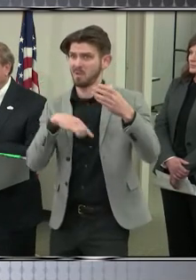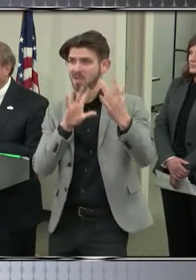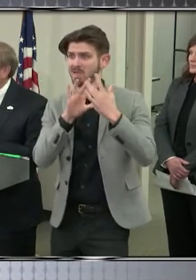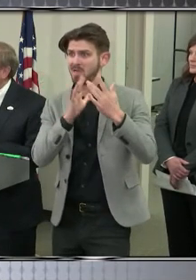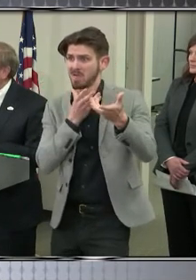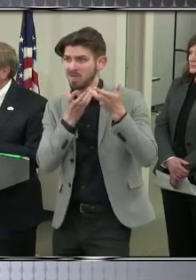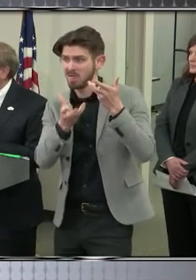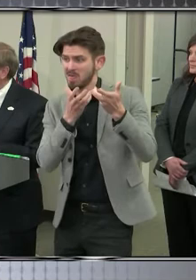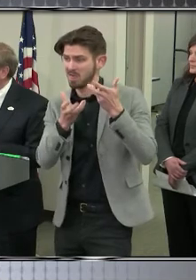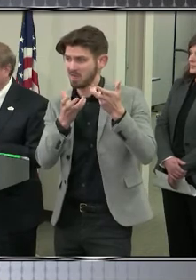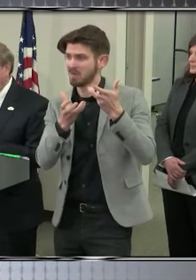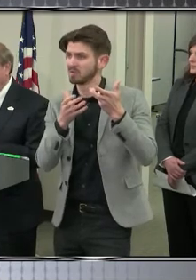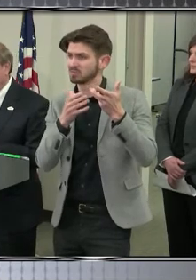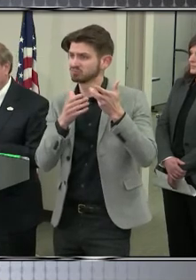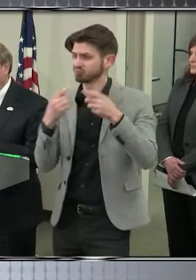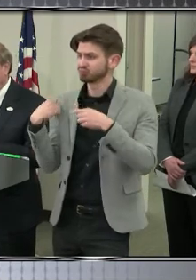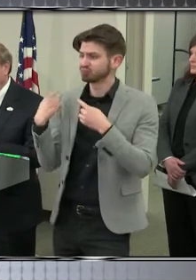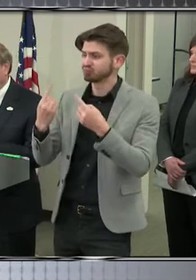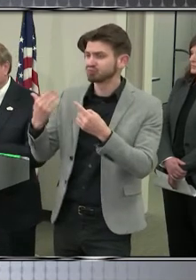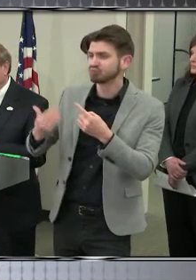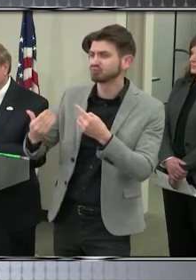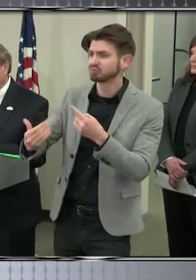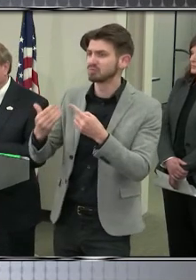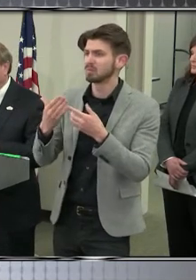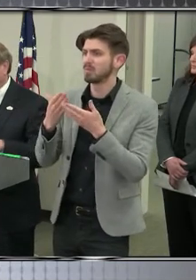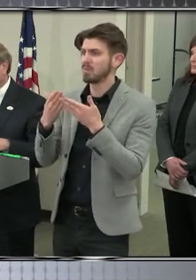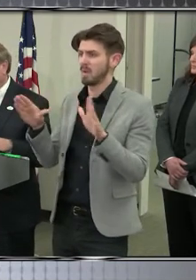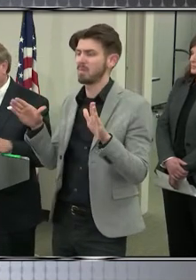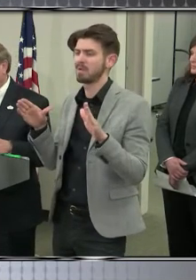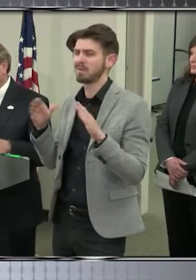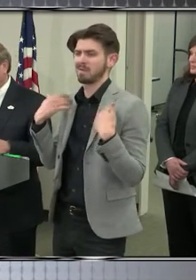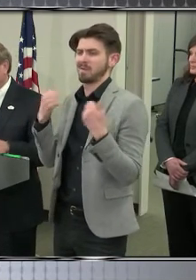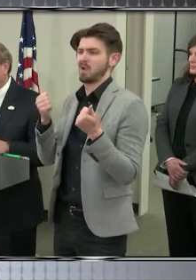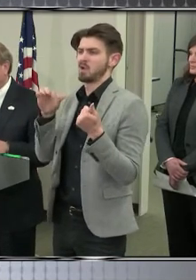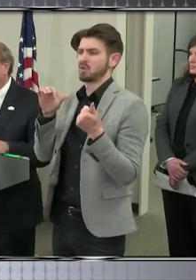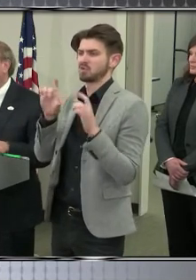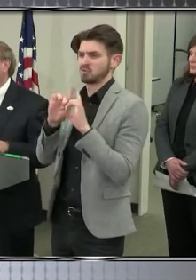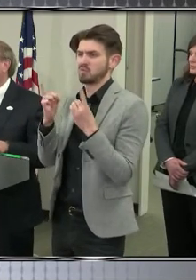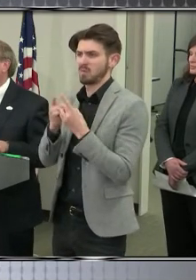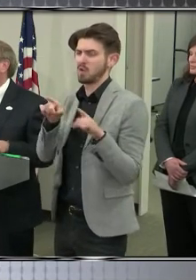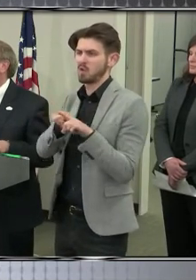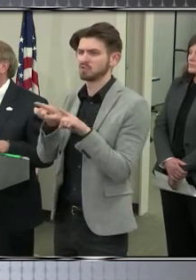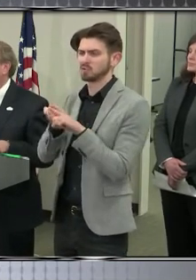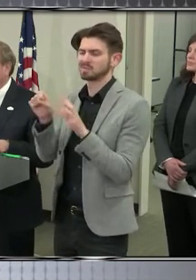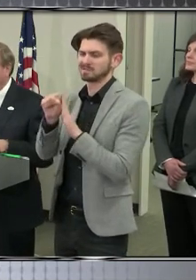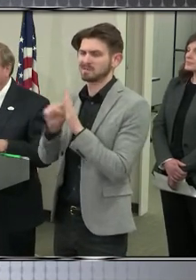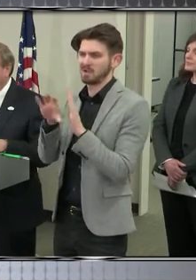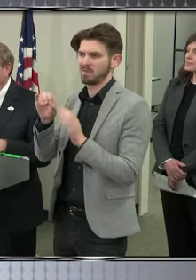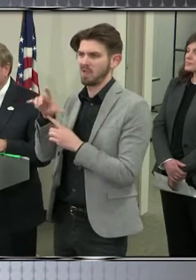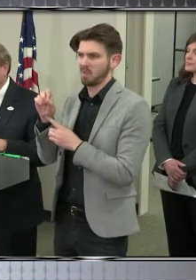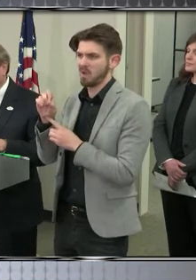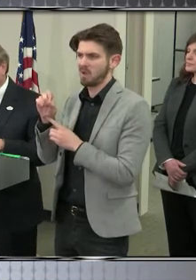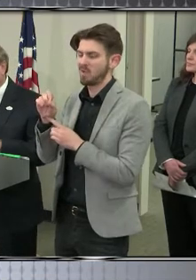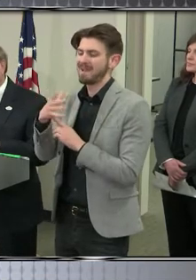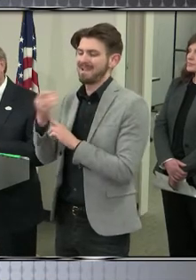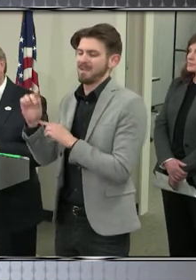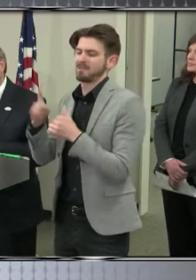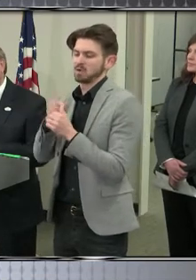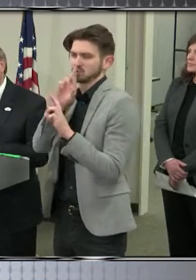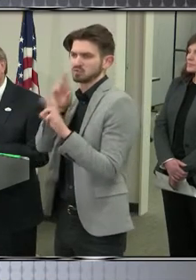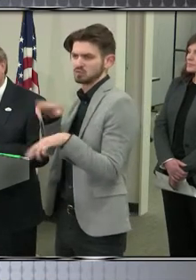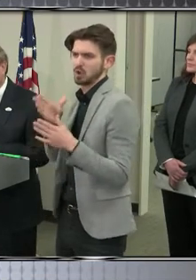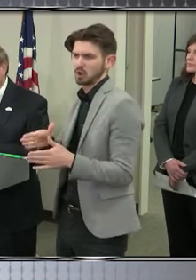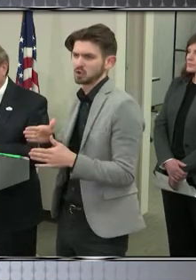County Public Health Department and the state of Colorado, as well as our first responders and local healthcare